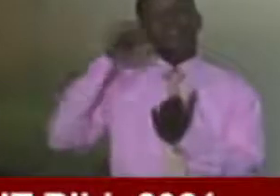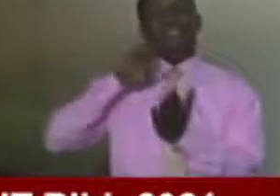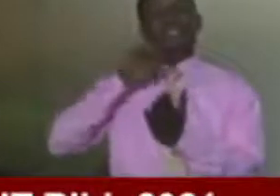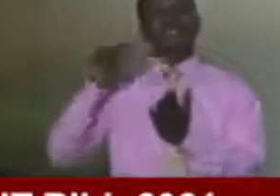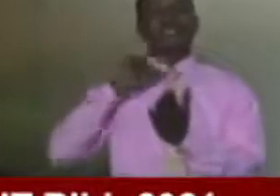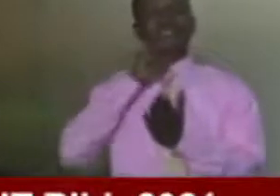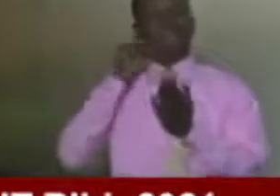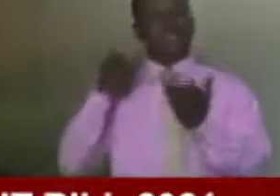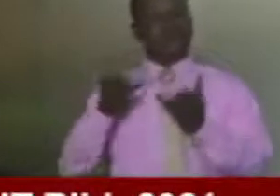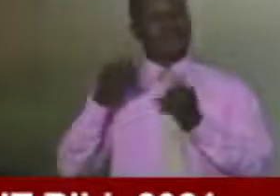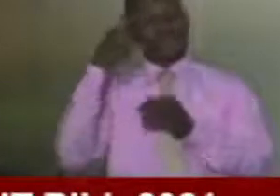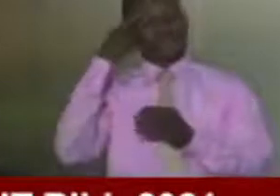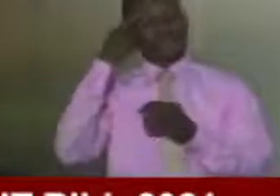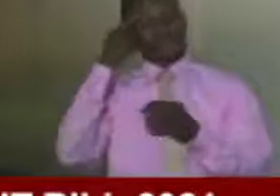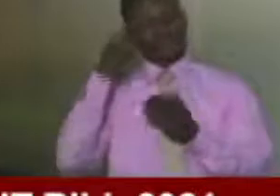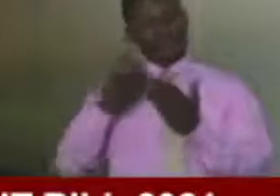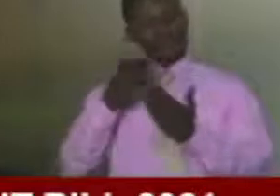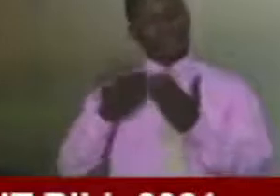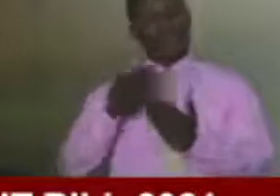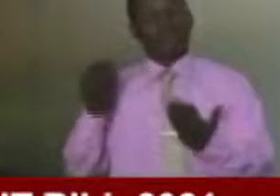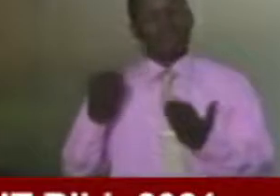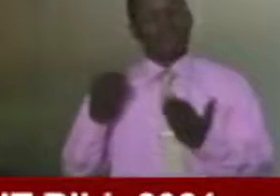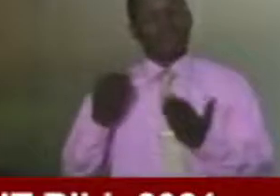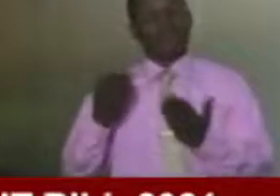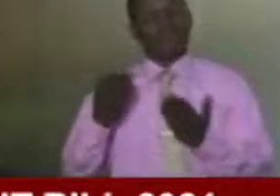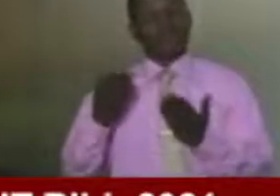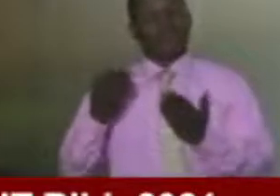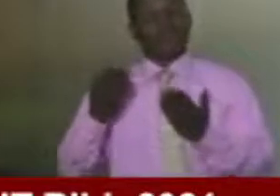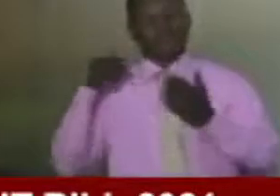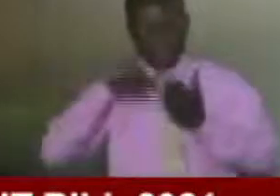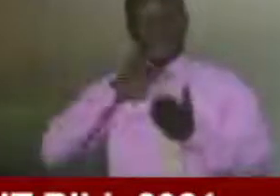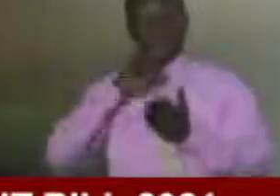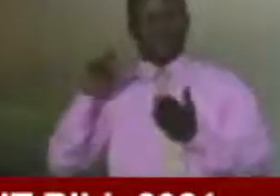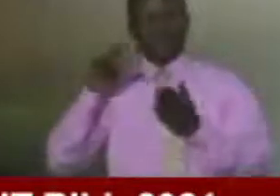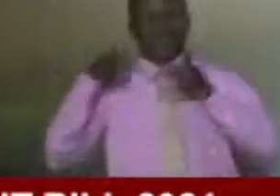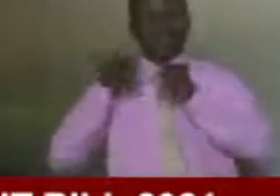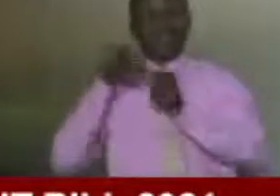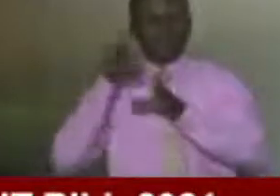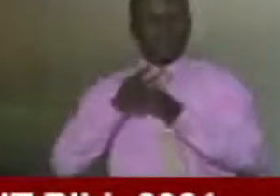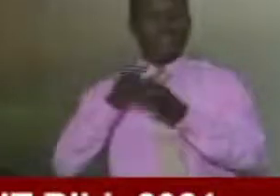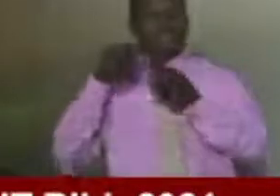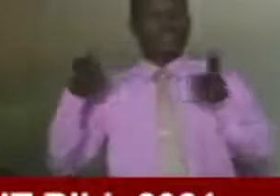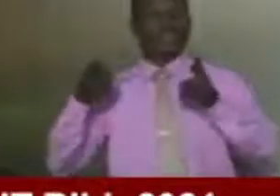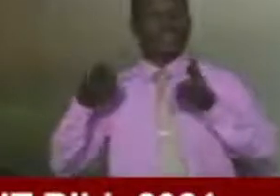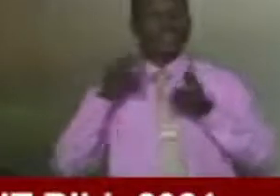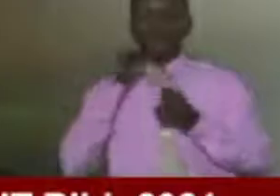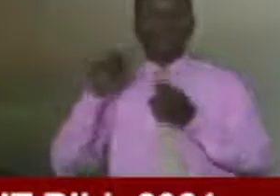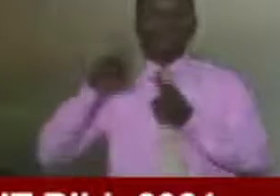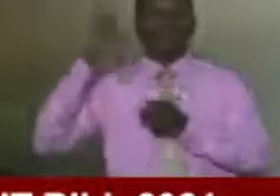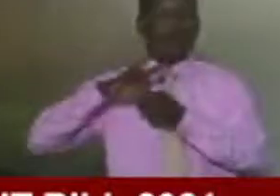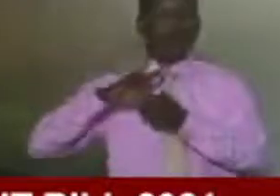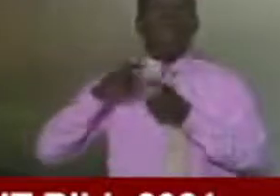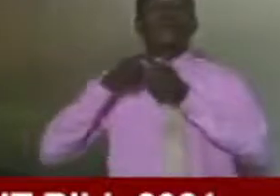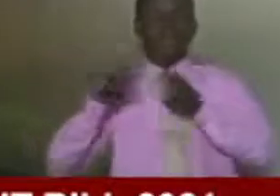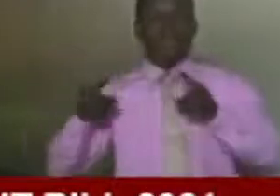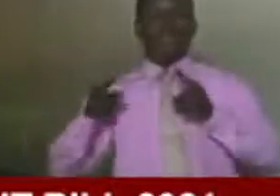simple. Throughout the 36 states of the Federation, an average person with disability is committed not just to vote, but